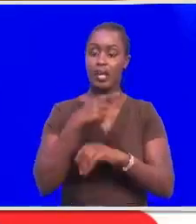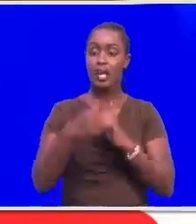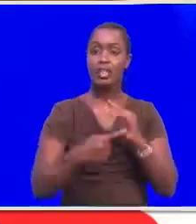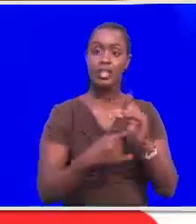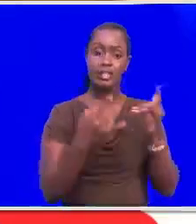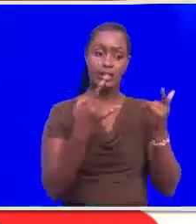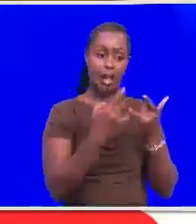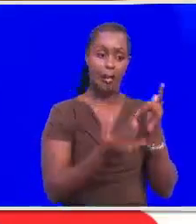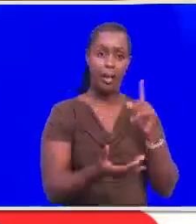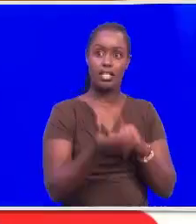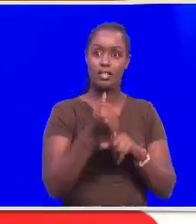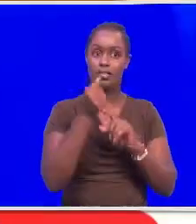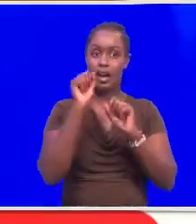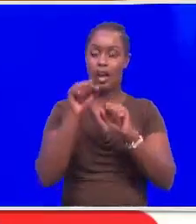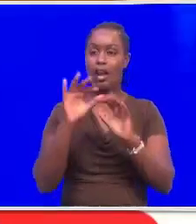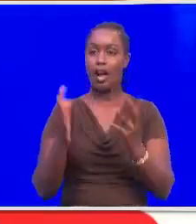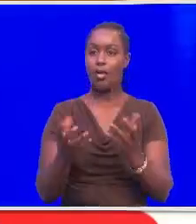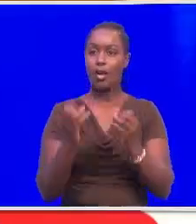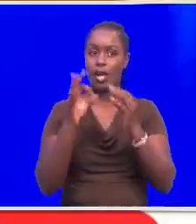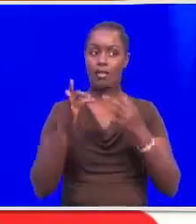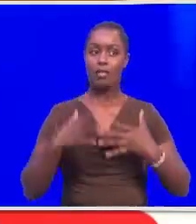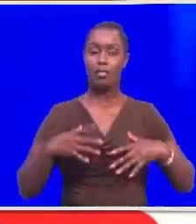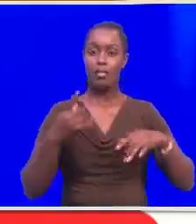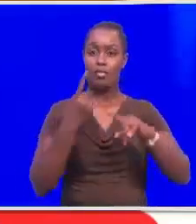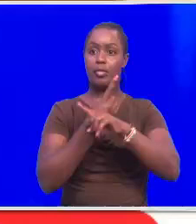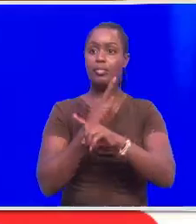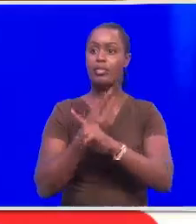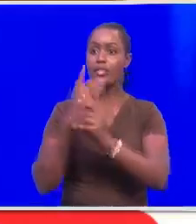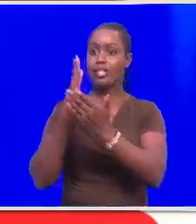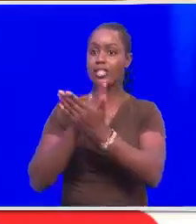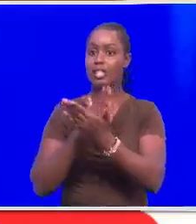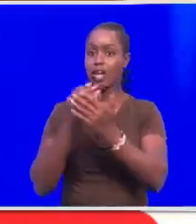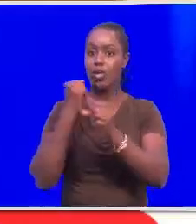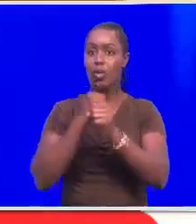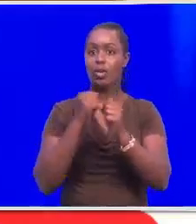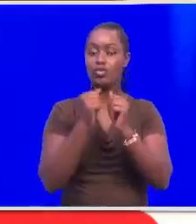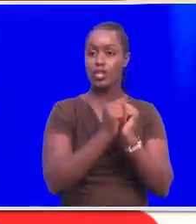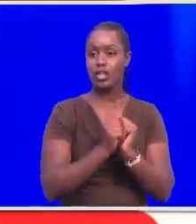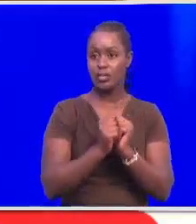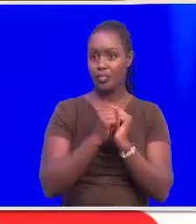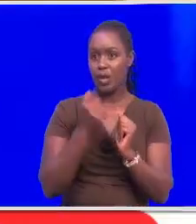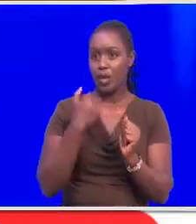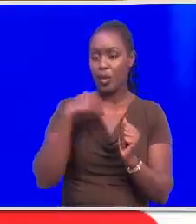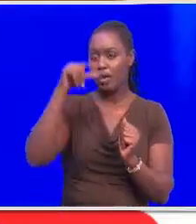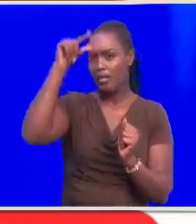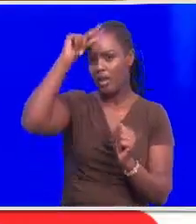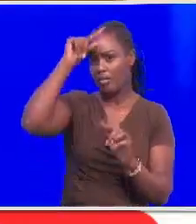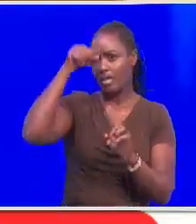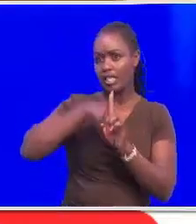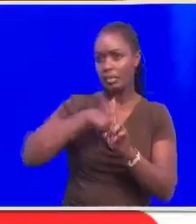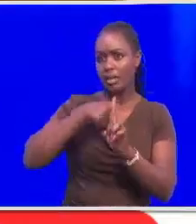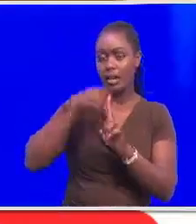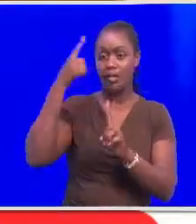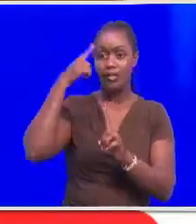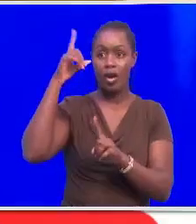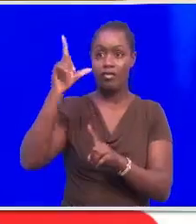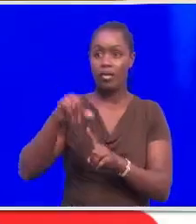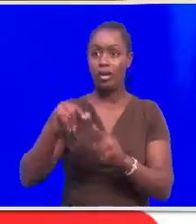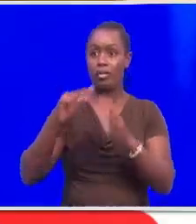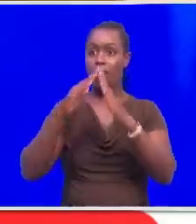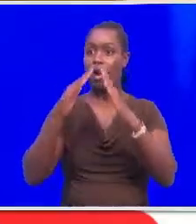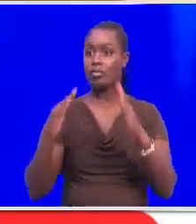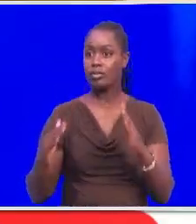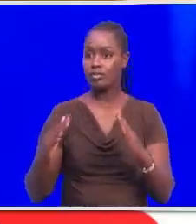if people from various sectors come together. We have the government that is championing for affordable homes. We have us